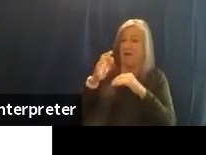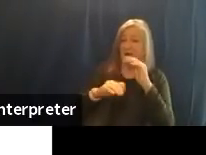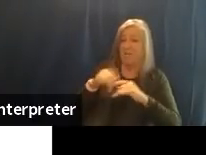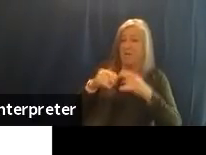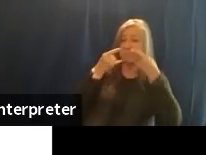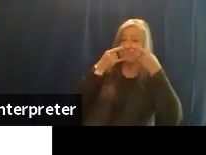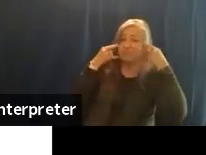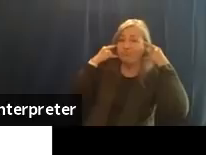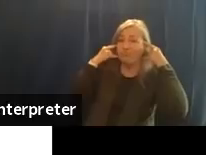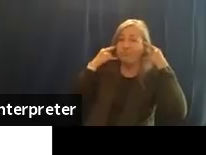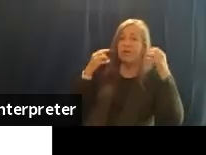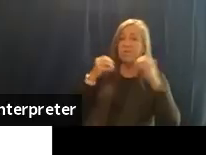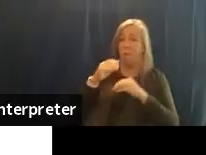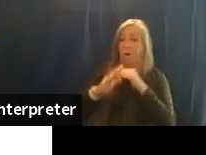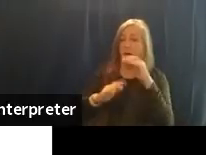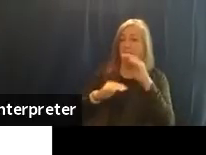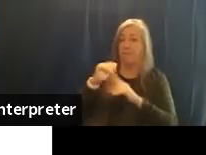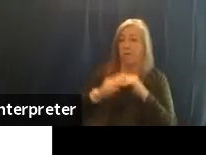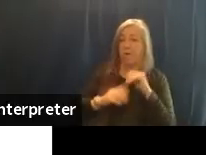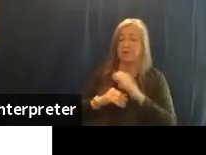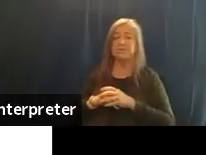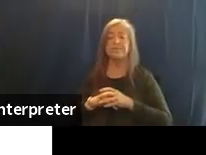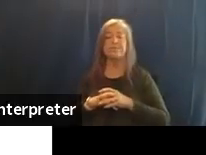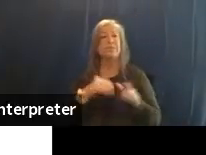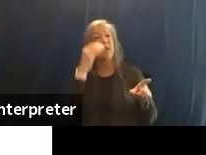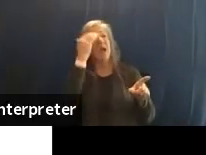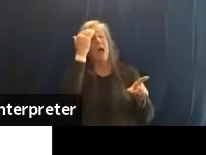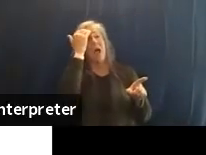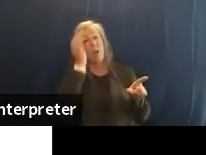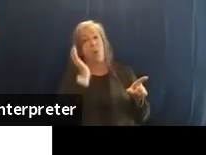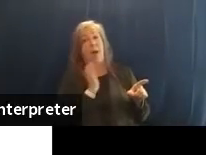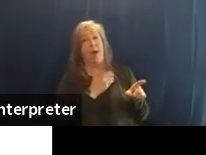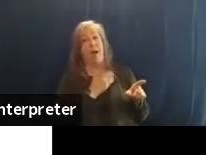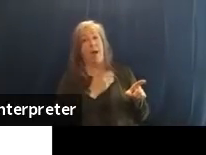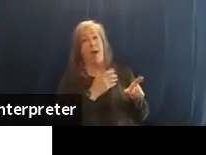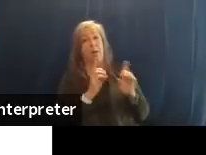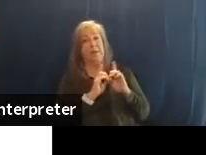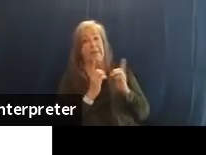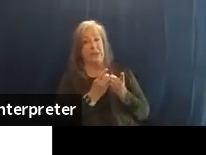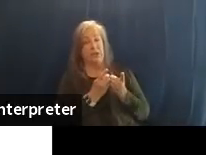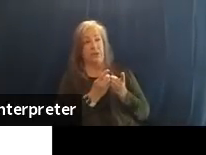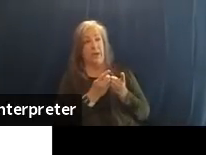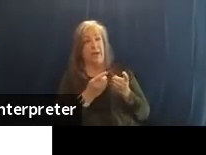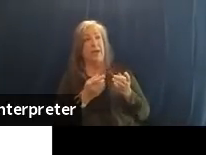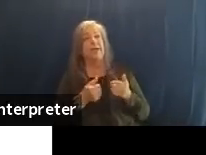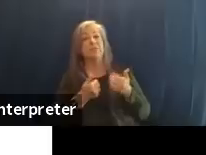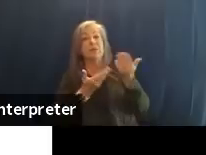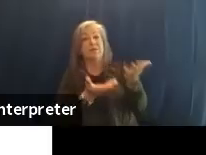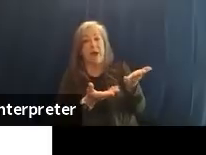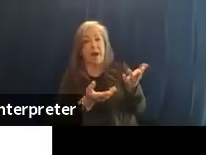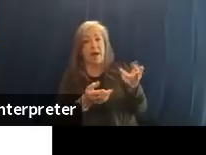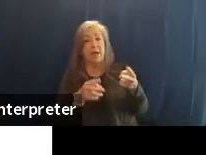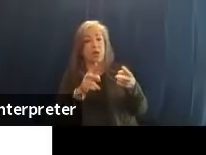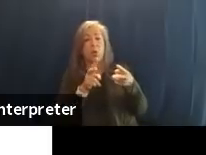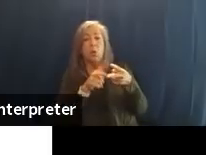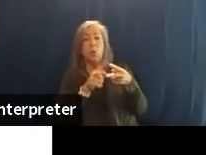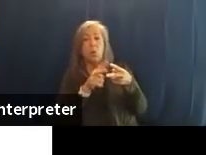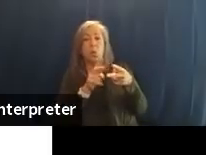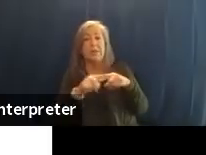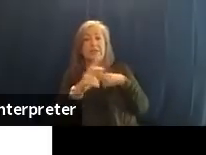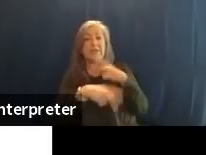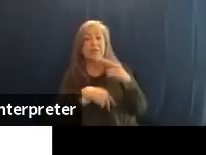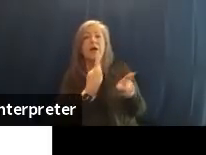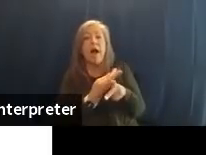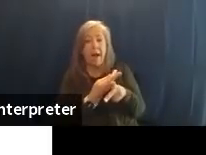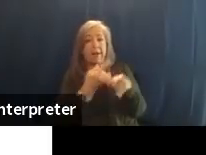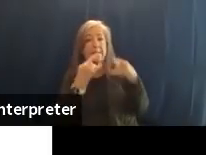I know the district is providing two face coverings this fall for employees, but what if I just want to wear my own?